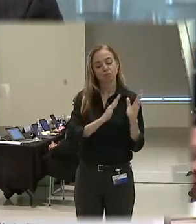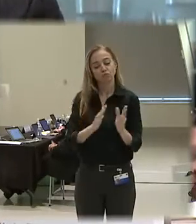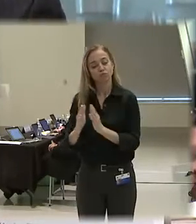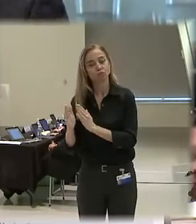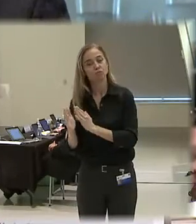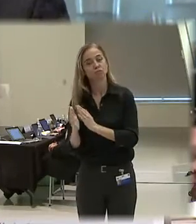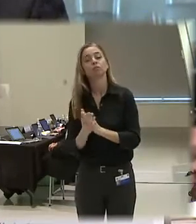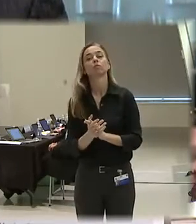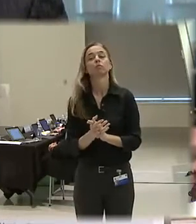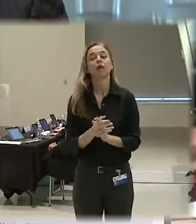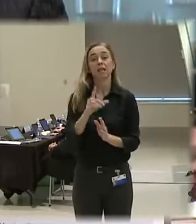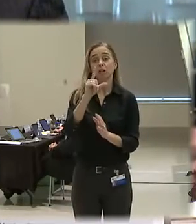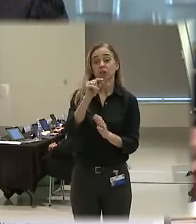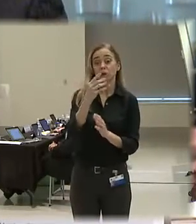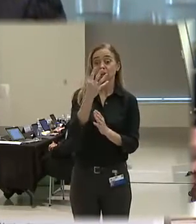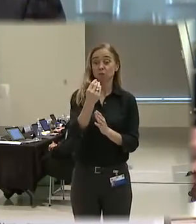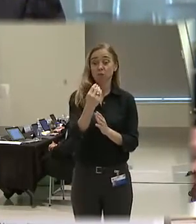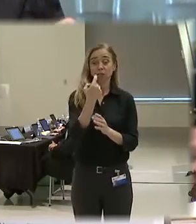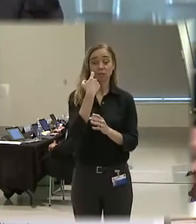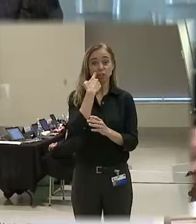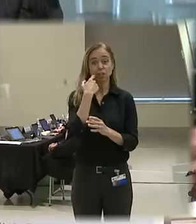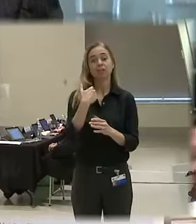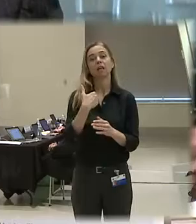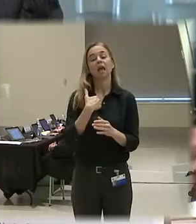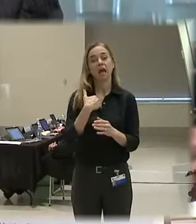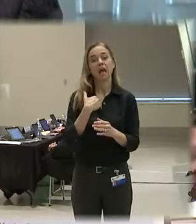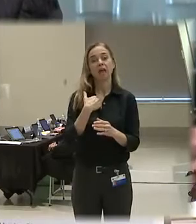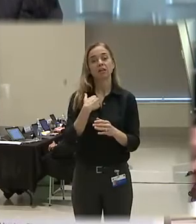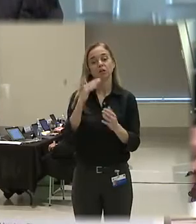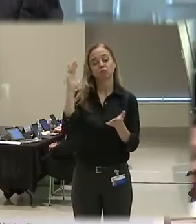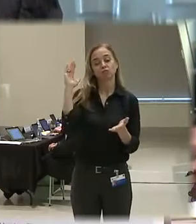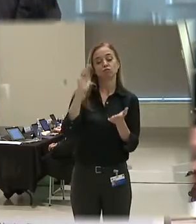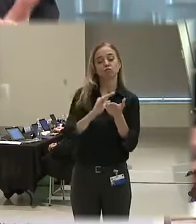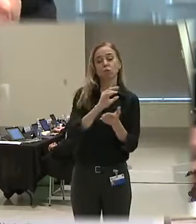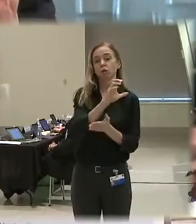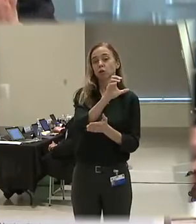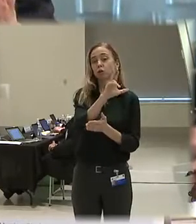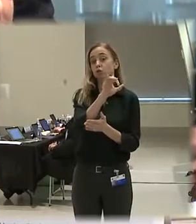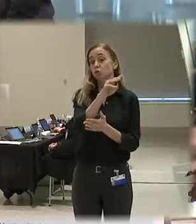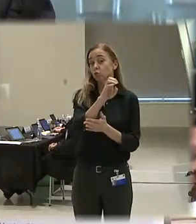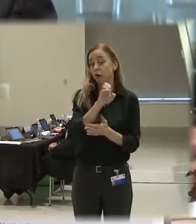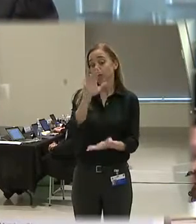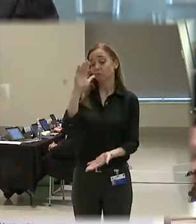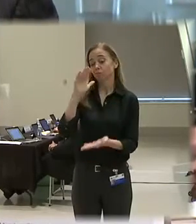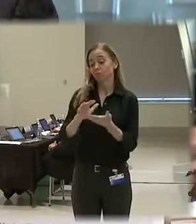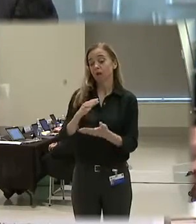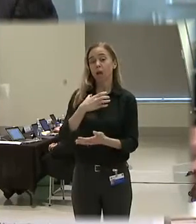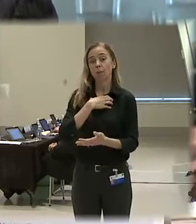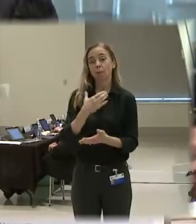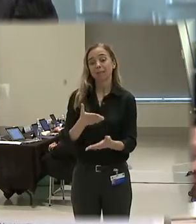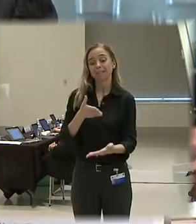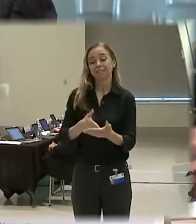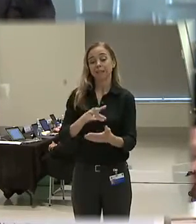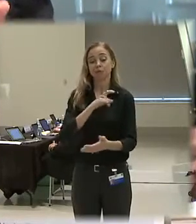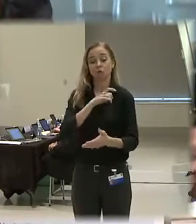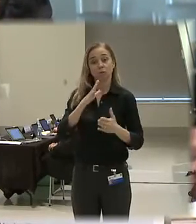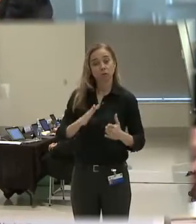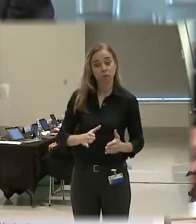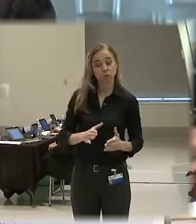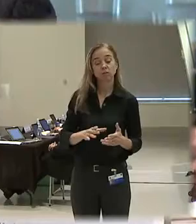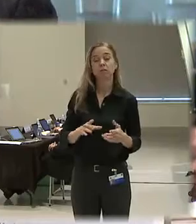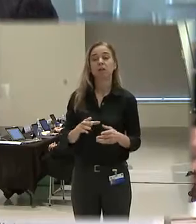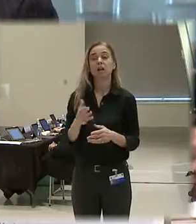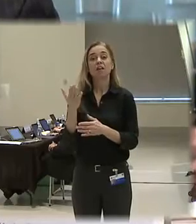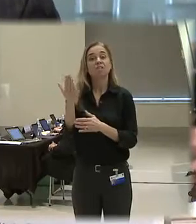just ending 2014, we had a reduction in crime. We had a reduction in complaints against our officers. We